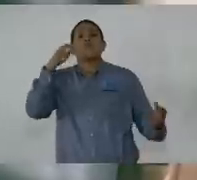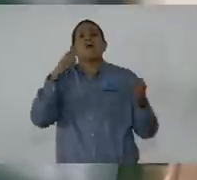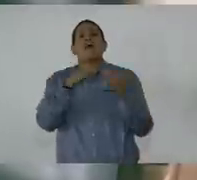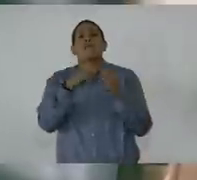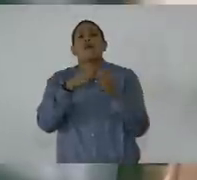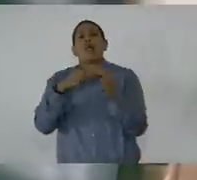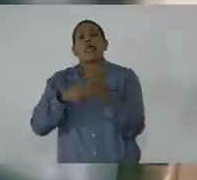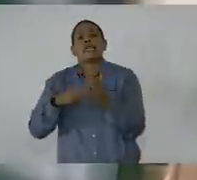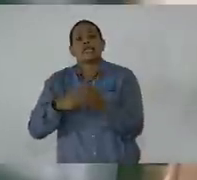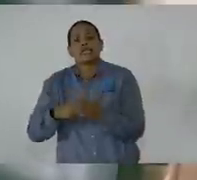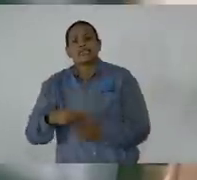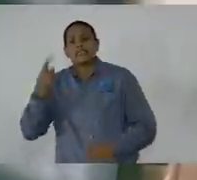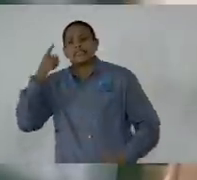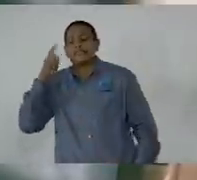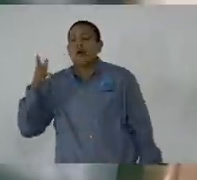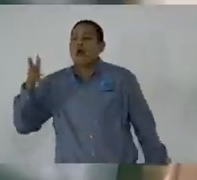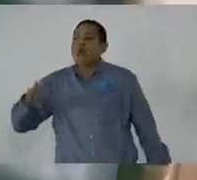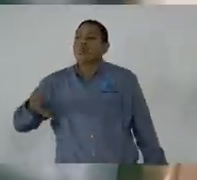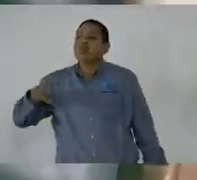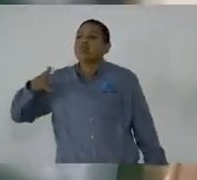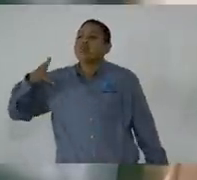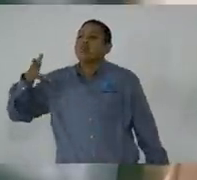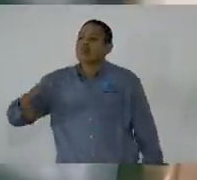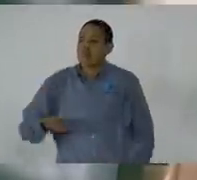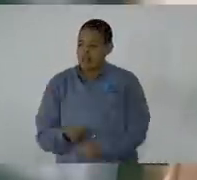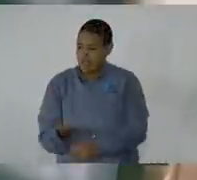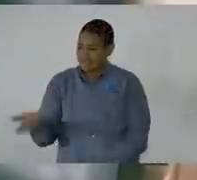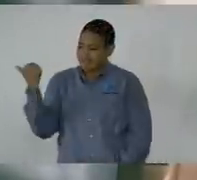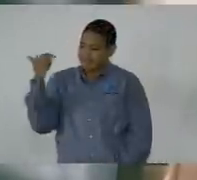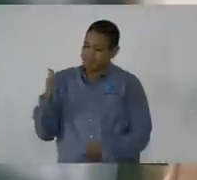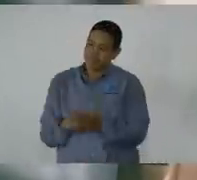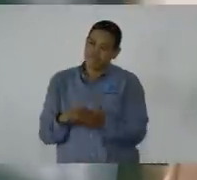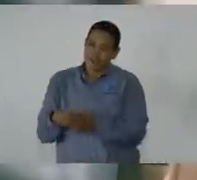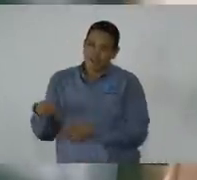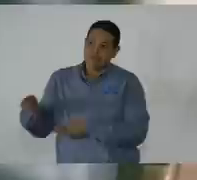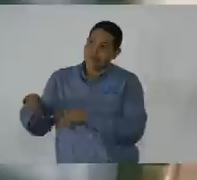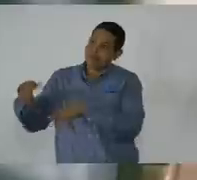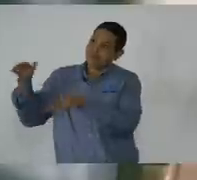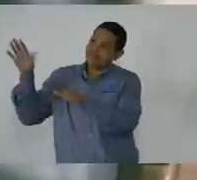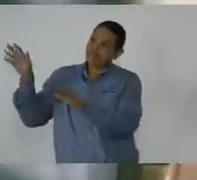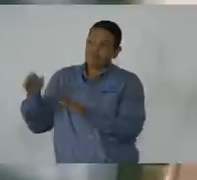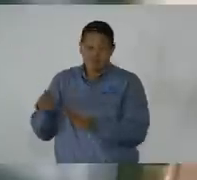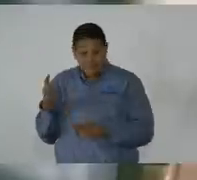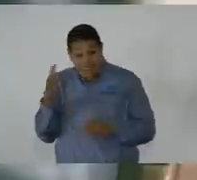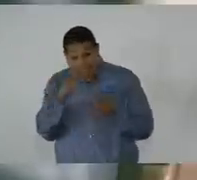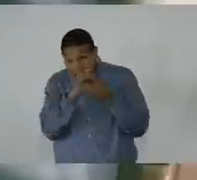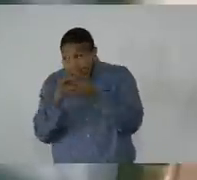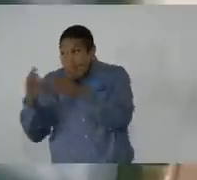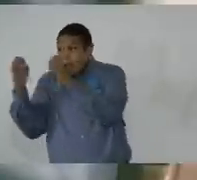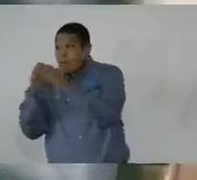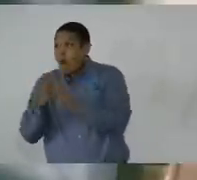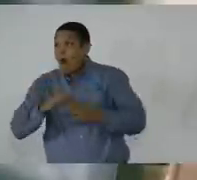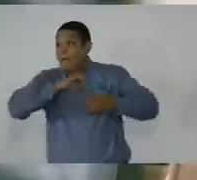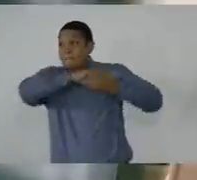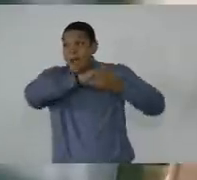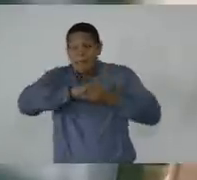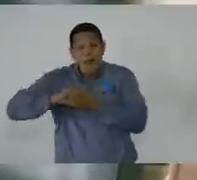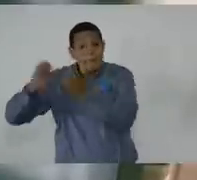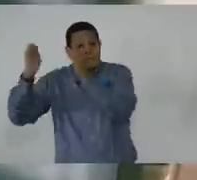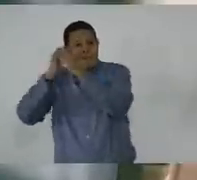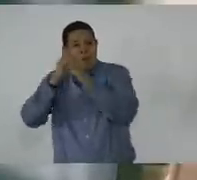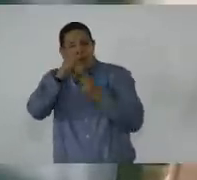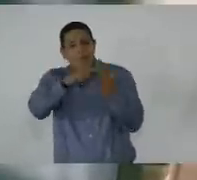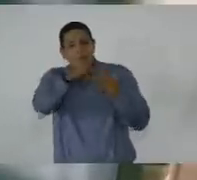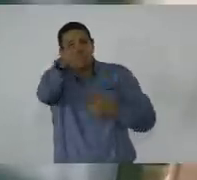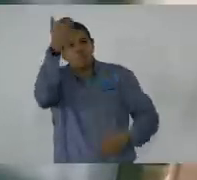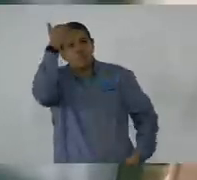leases for idle agricultural lands. We'll be advancing more linkages and partnerships. And you will be